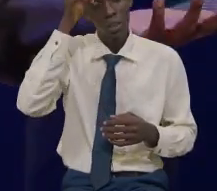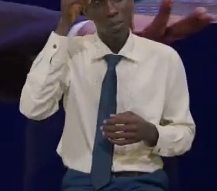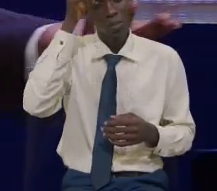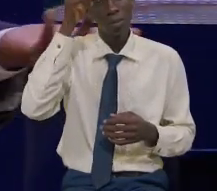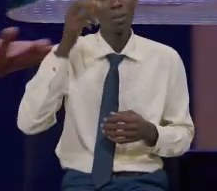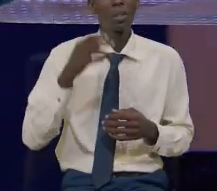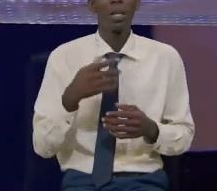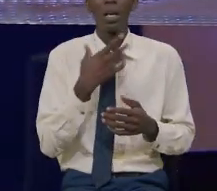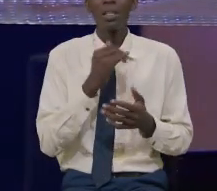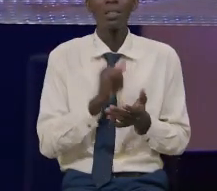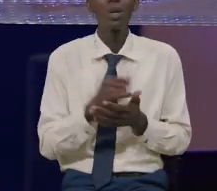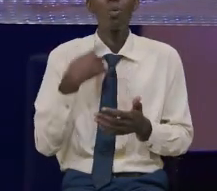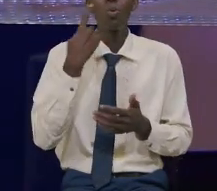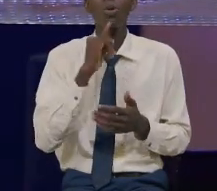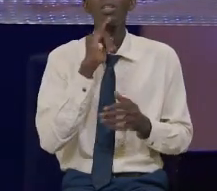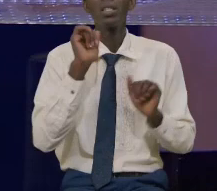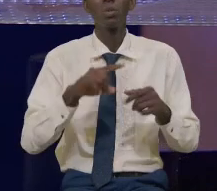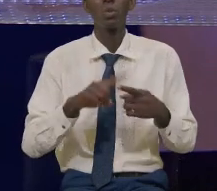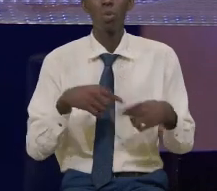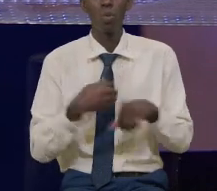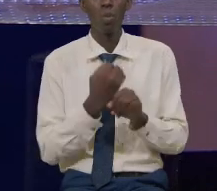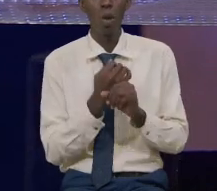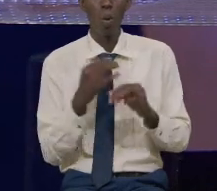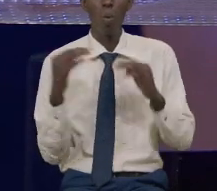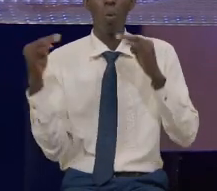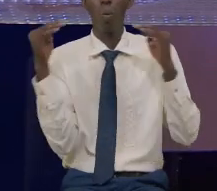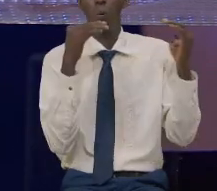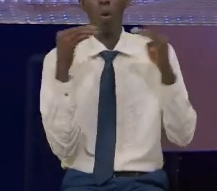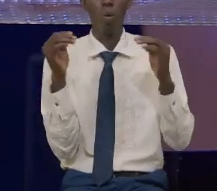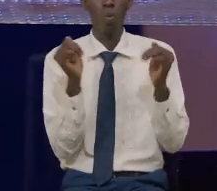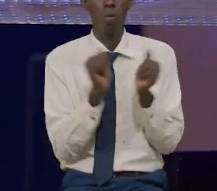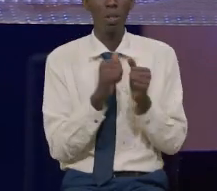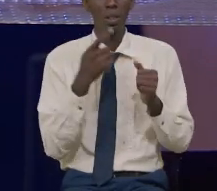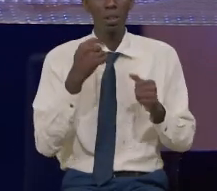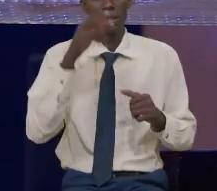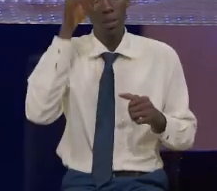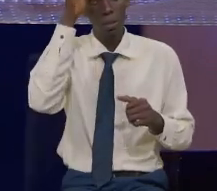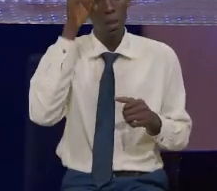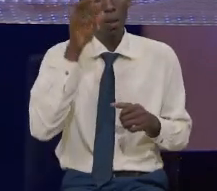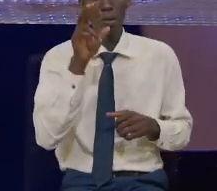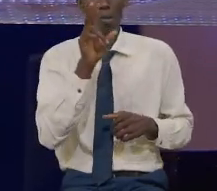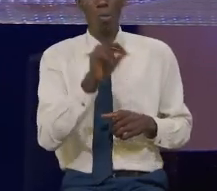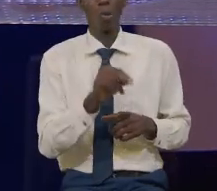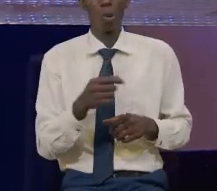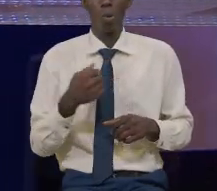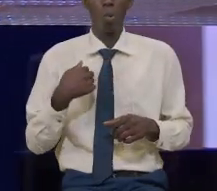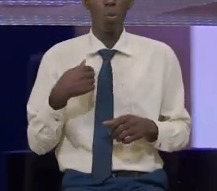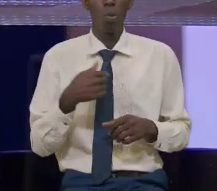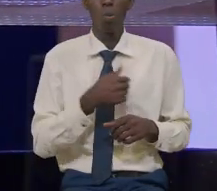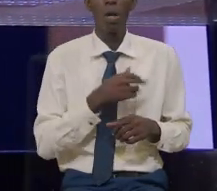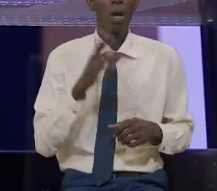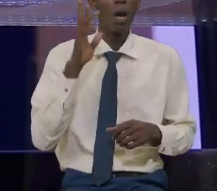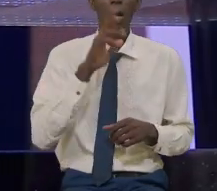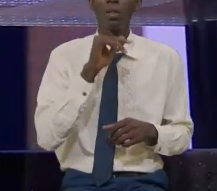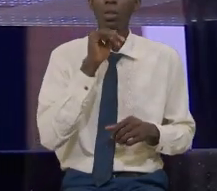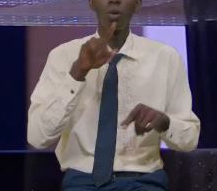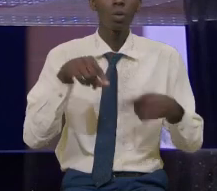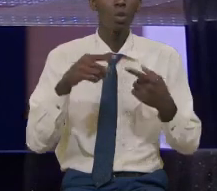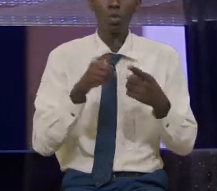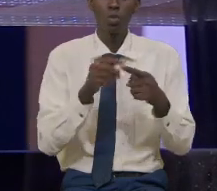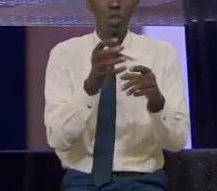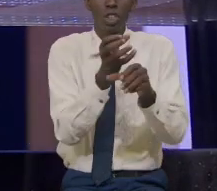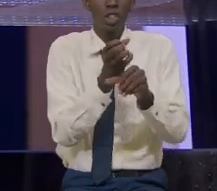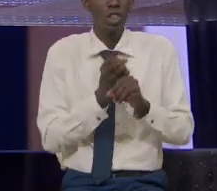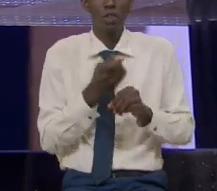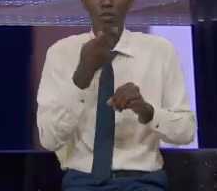say, who is able to make war with him? If we say, no, we're not going to receive the mark of the